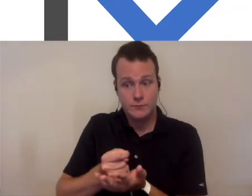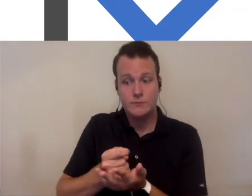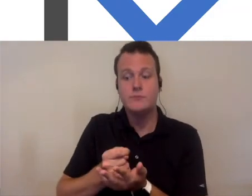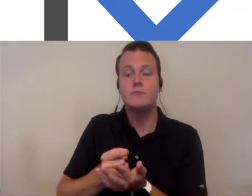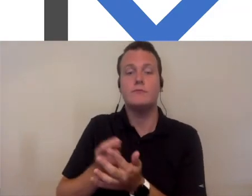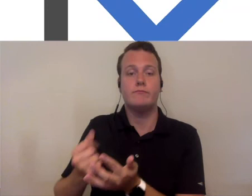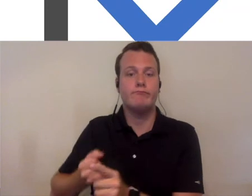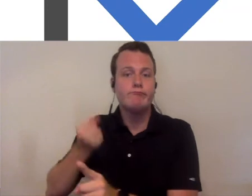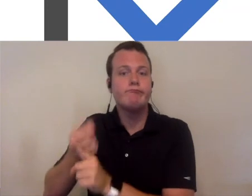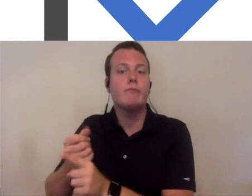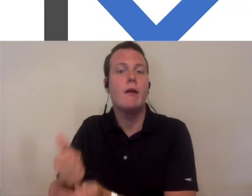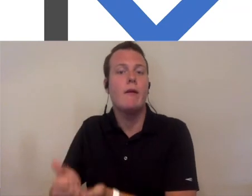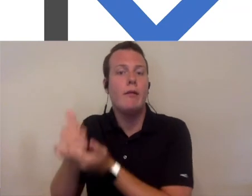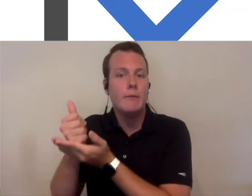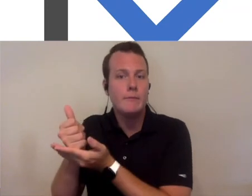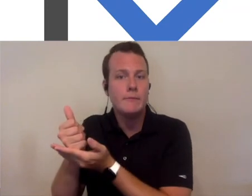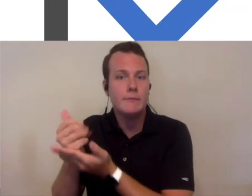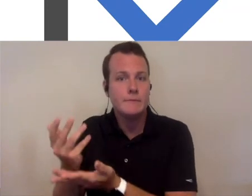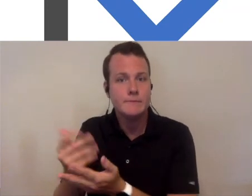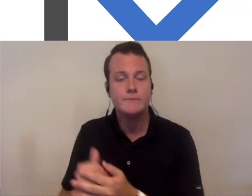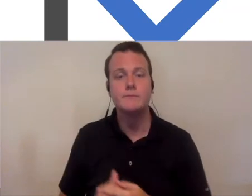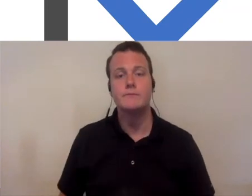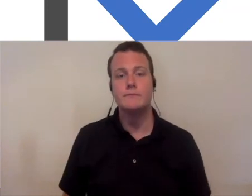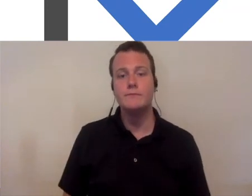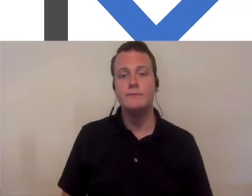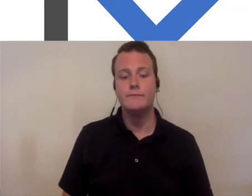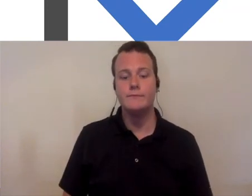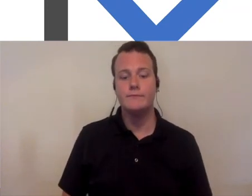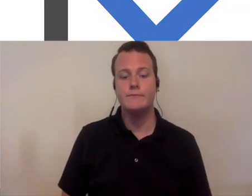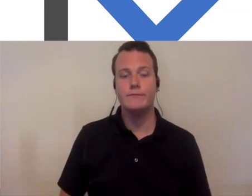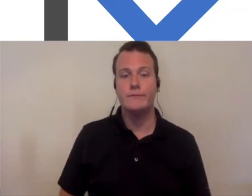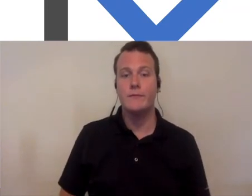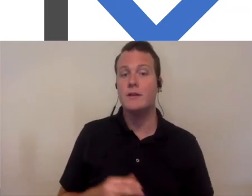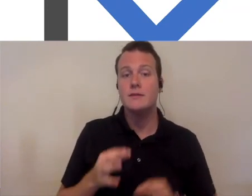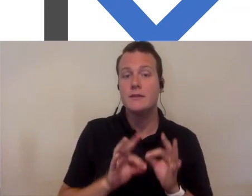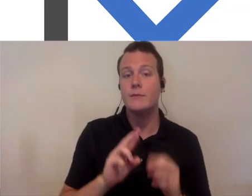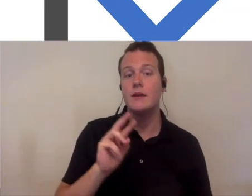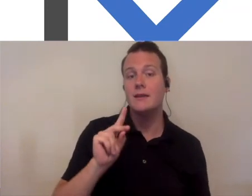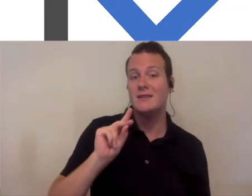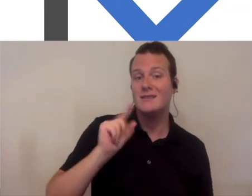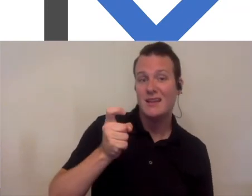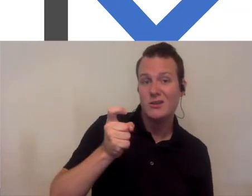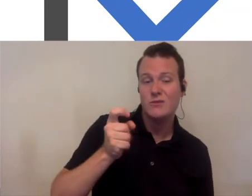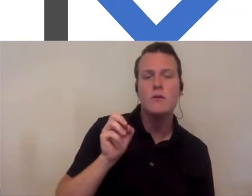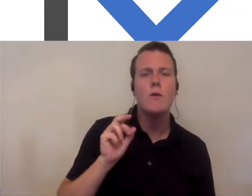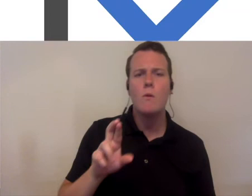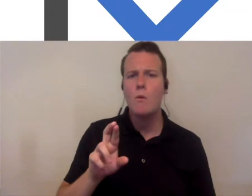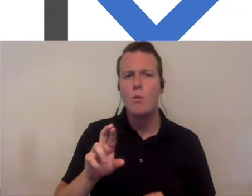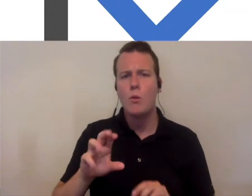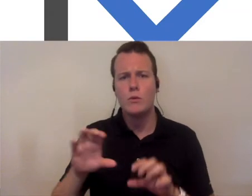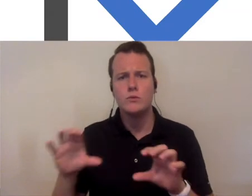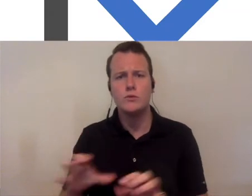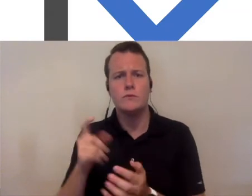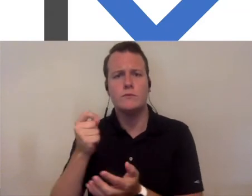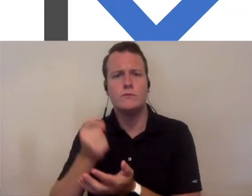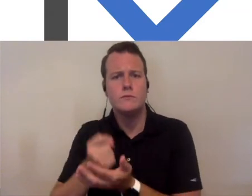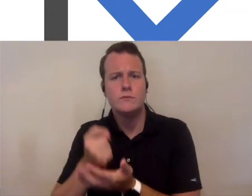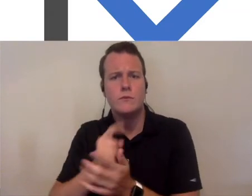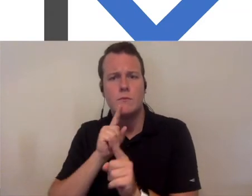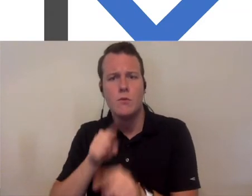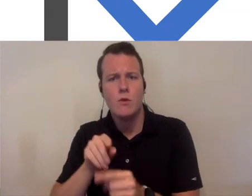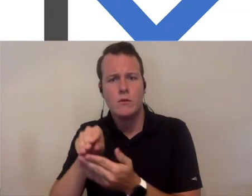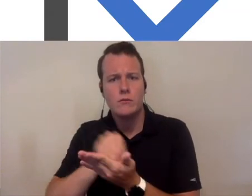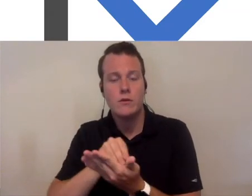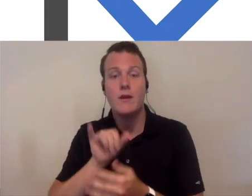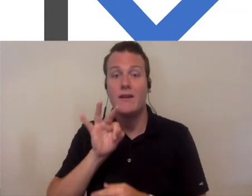help that patient? Was it just a diagnostic report, or did they actually do some type of therapeutic report? If you